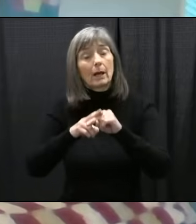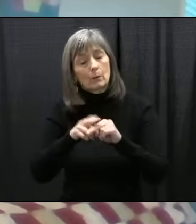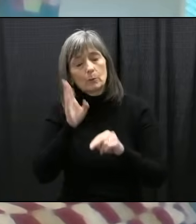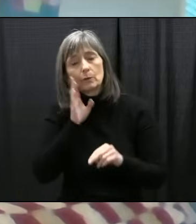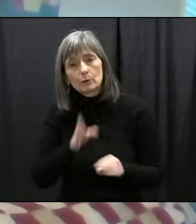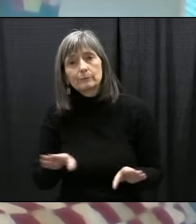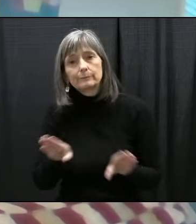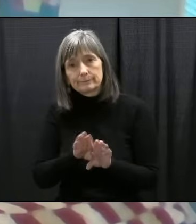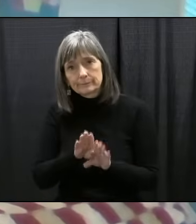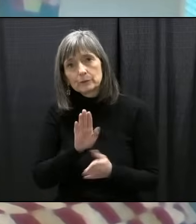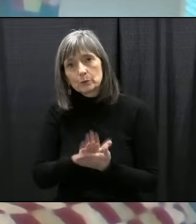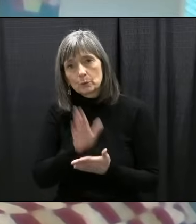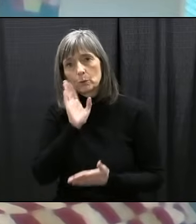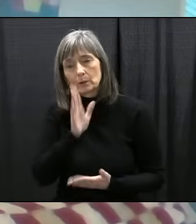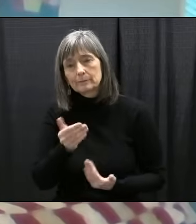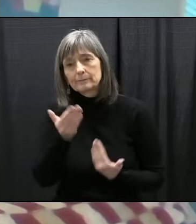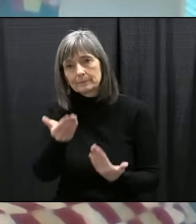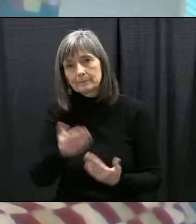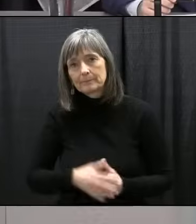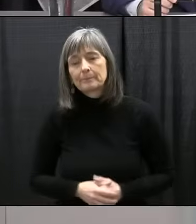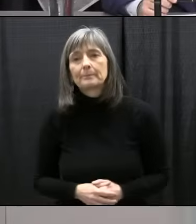will make that recommendation.